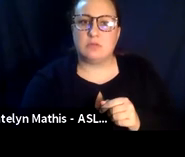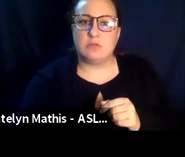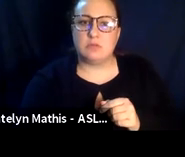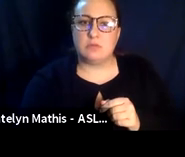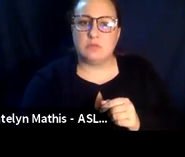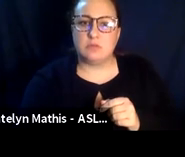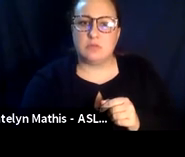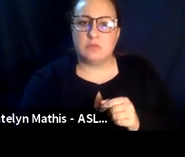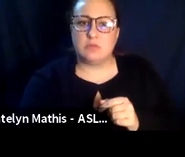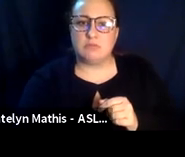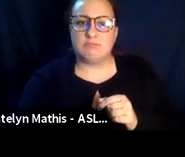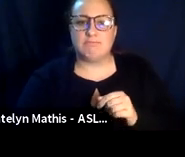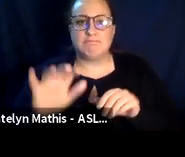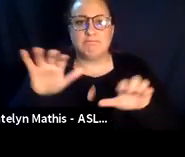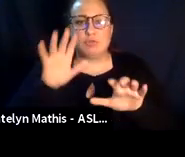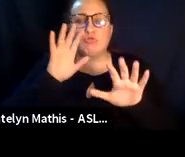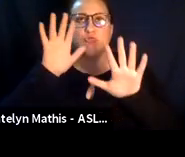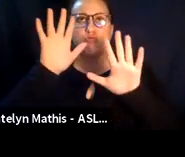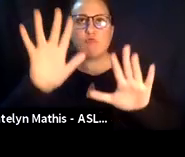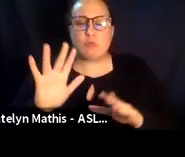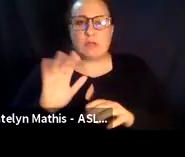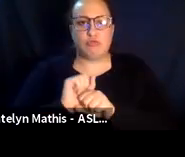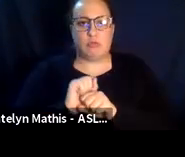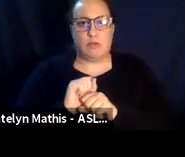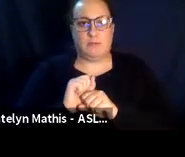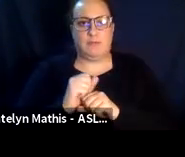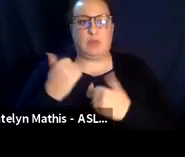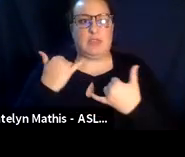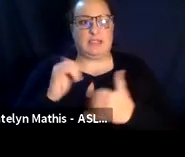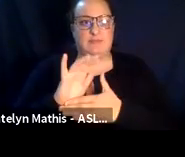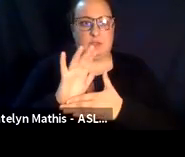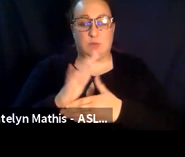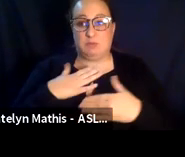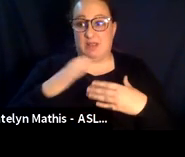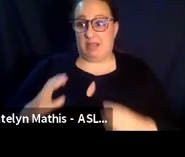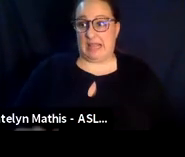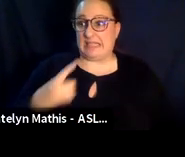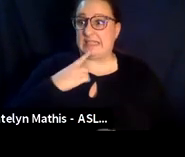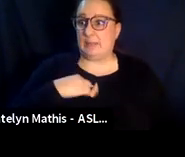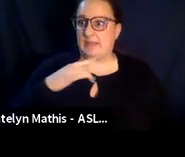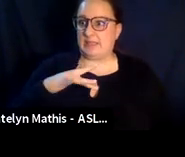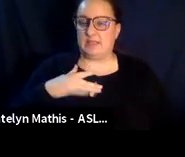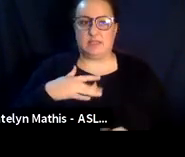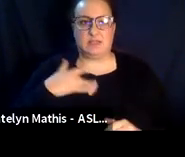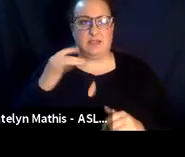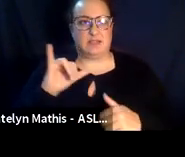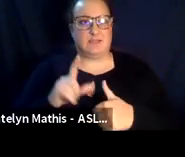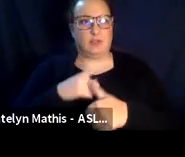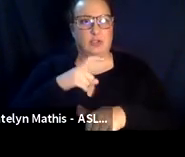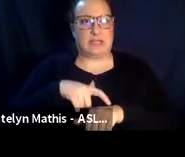She does an incredible job with these videos, and my clients will tell me it's the first time they felt really